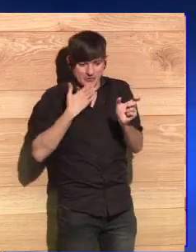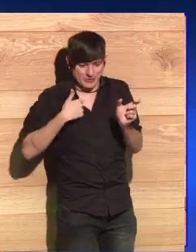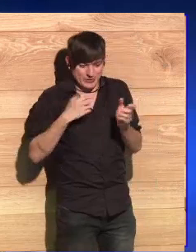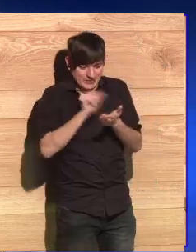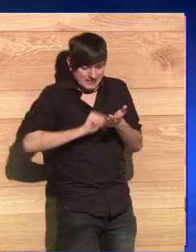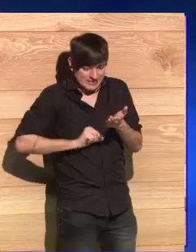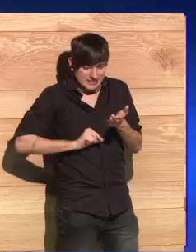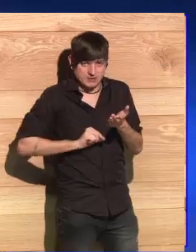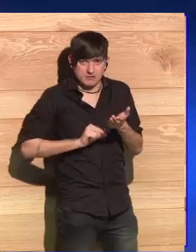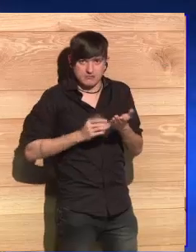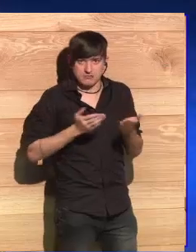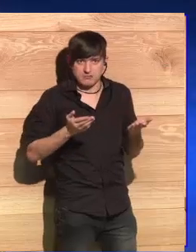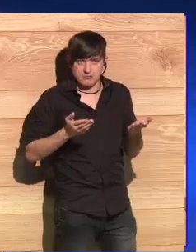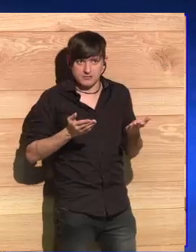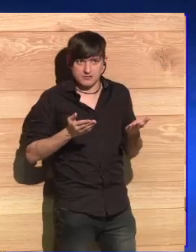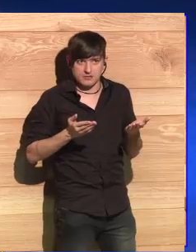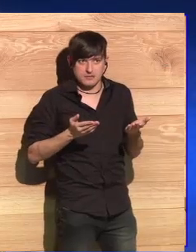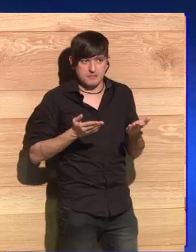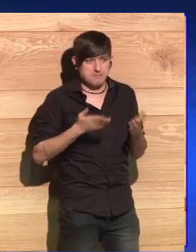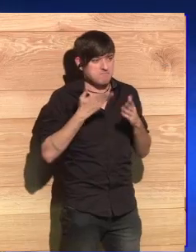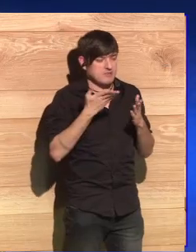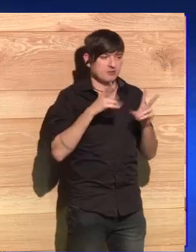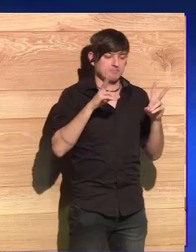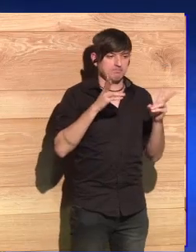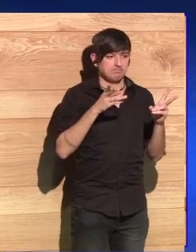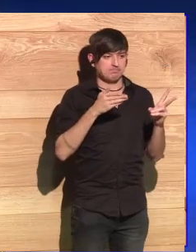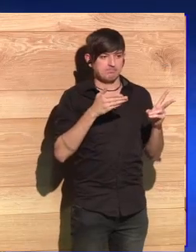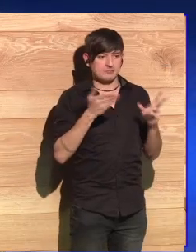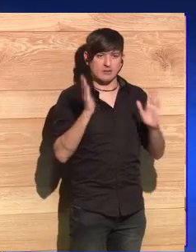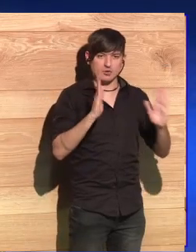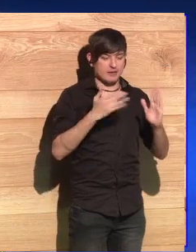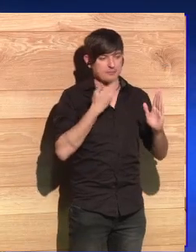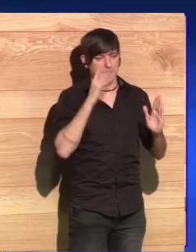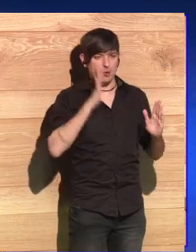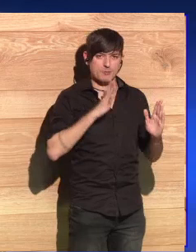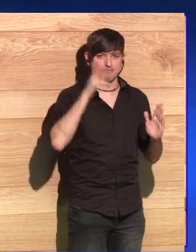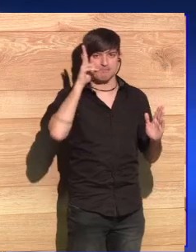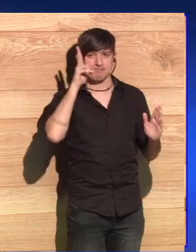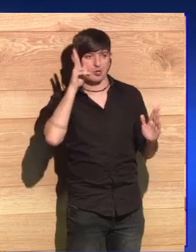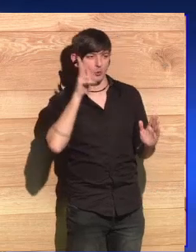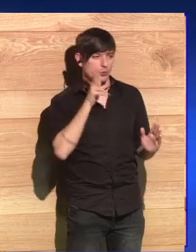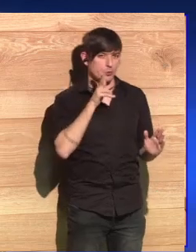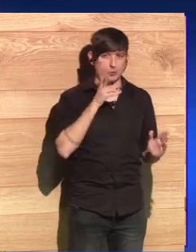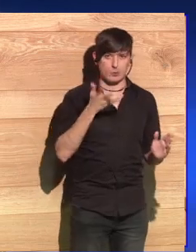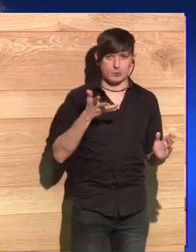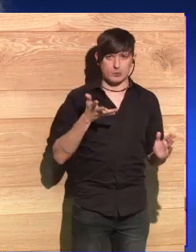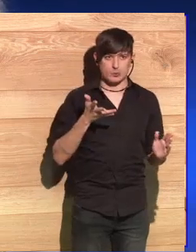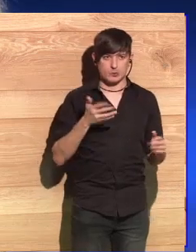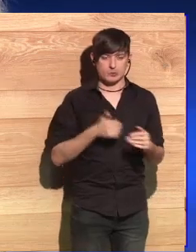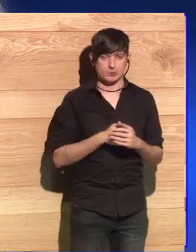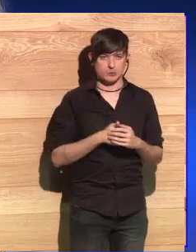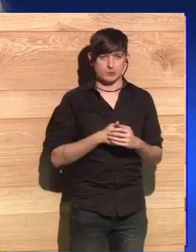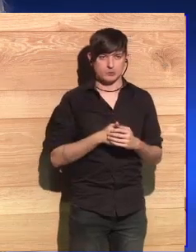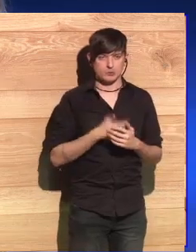80s that you were almost a social outcast if you weren't doing cocaine in the bathrooms of